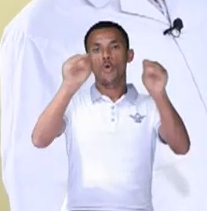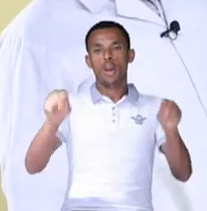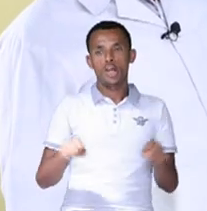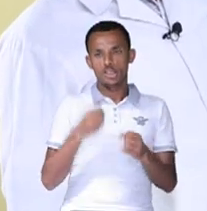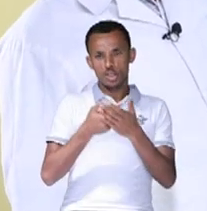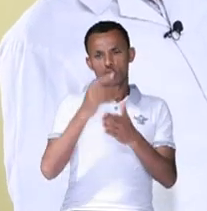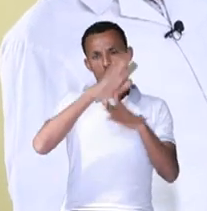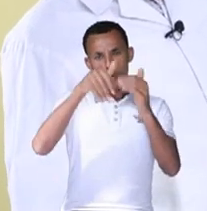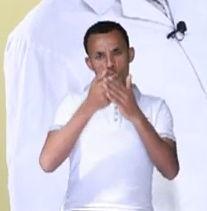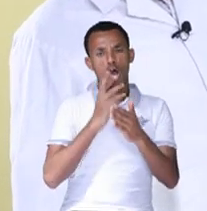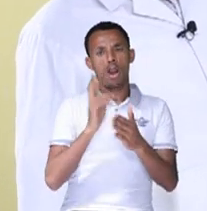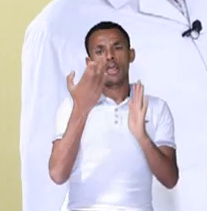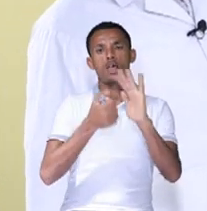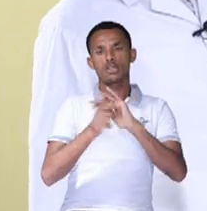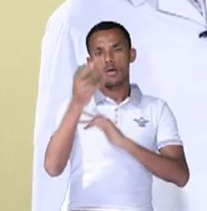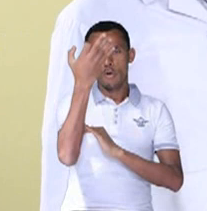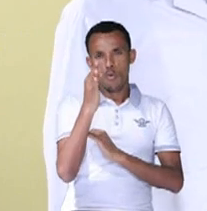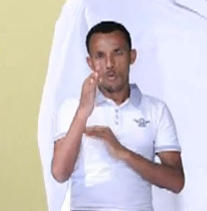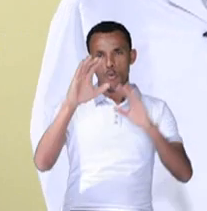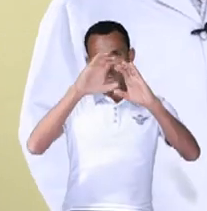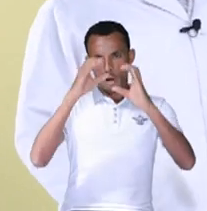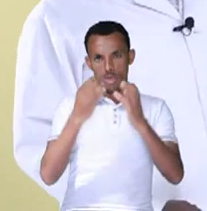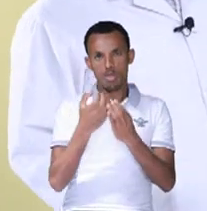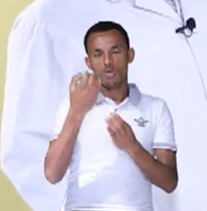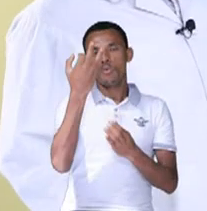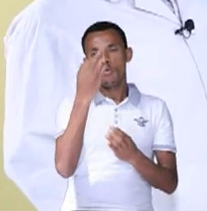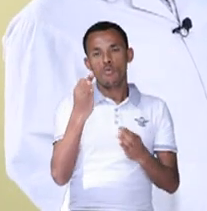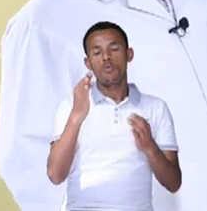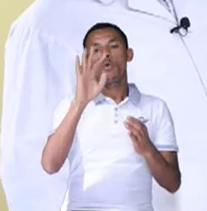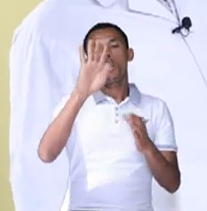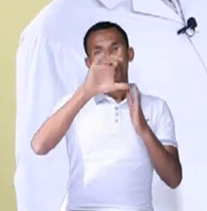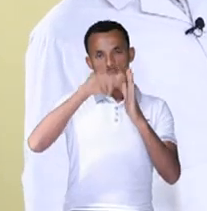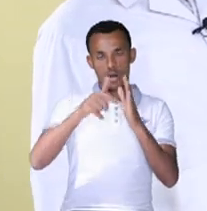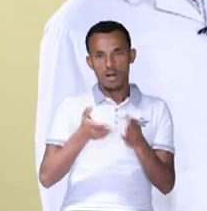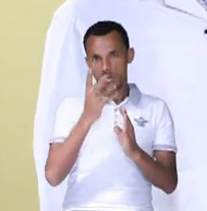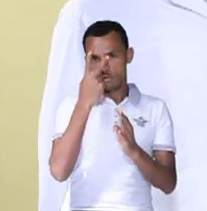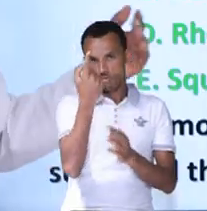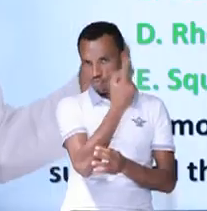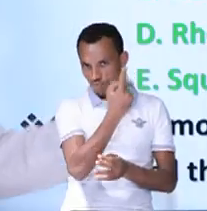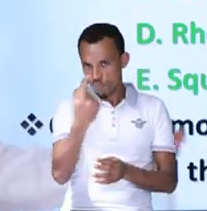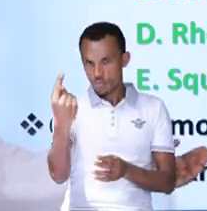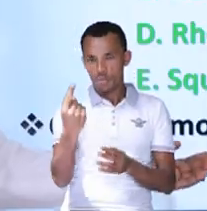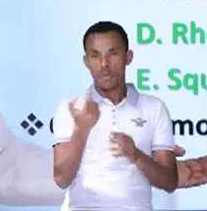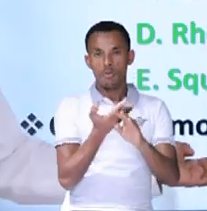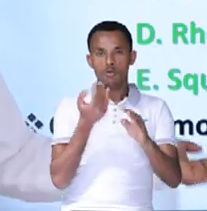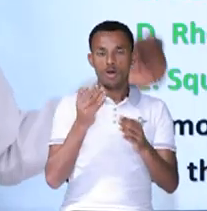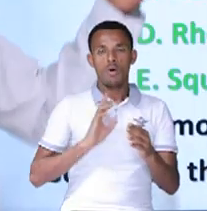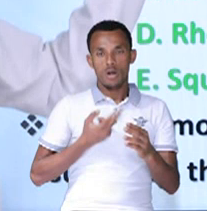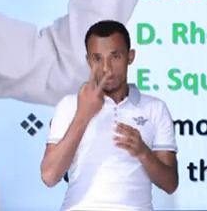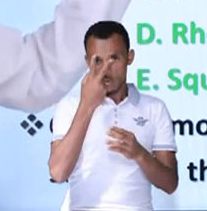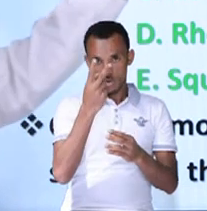These all are an examples or a part of a quadrilateral. Let's see one by one before we are going